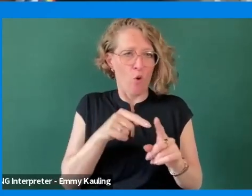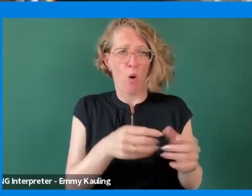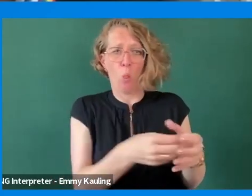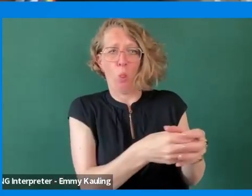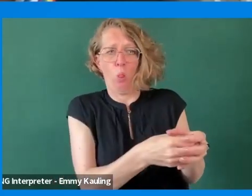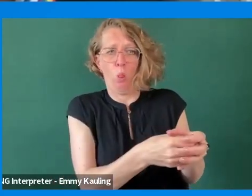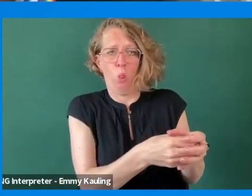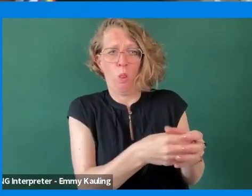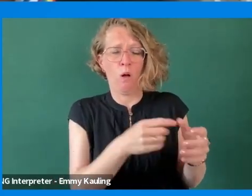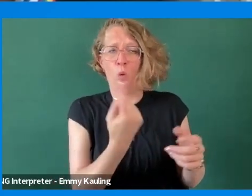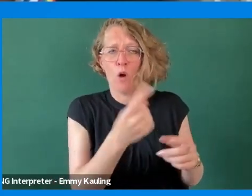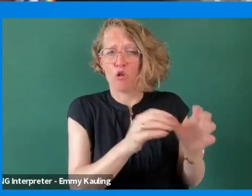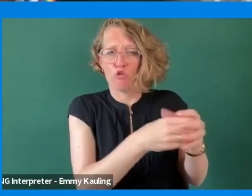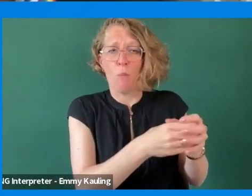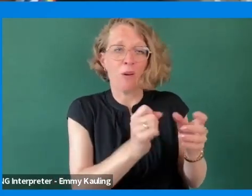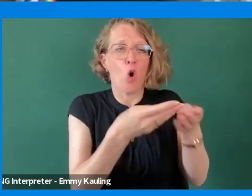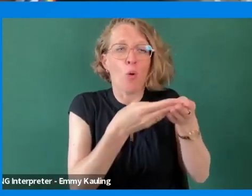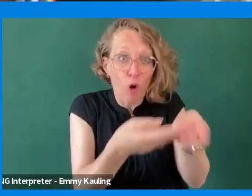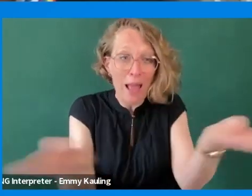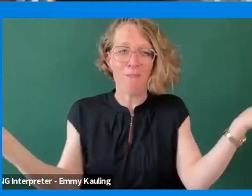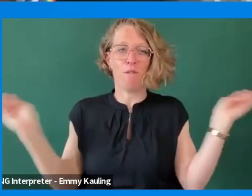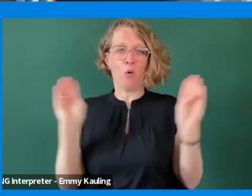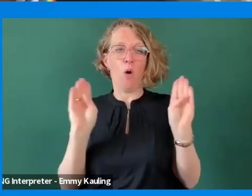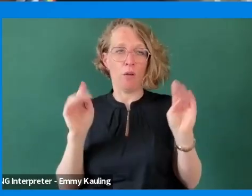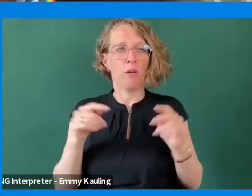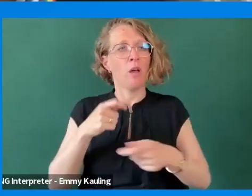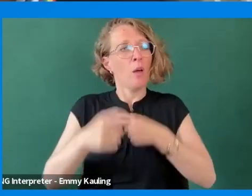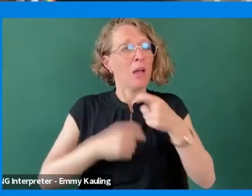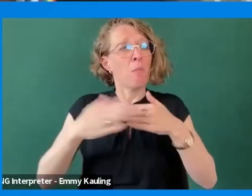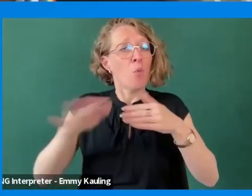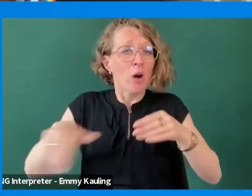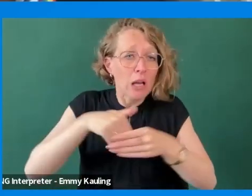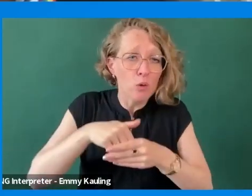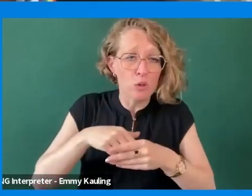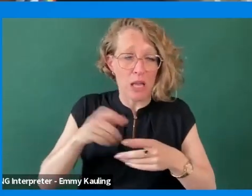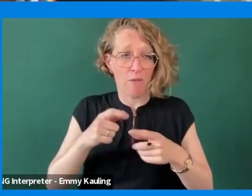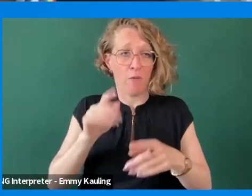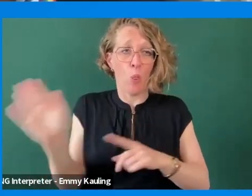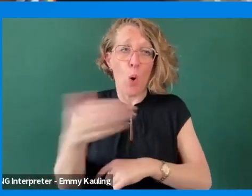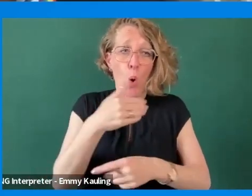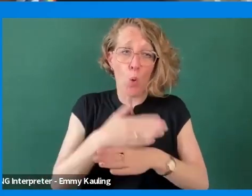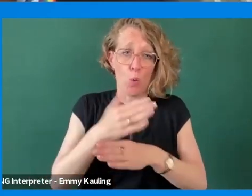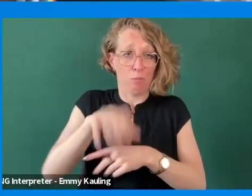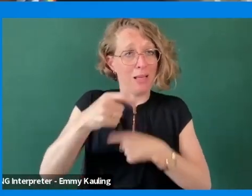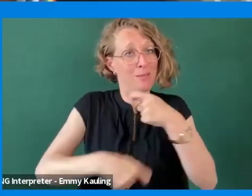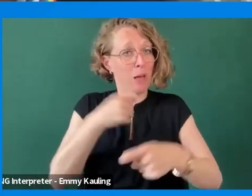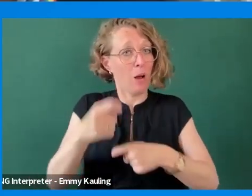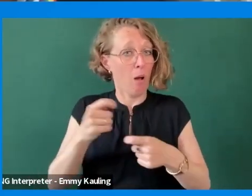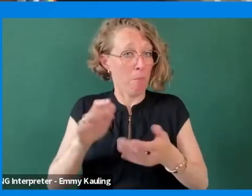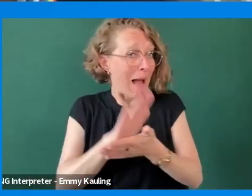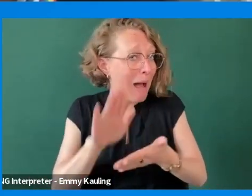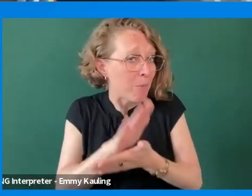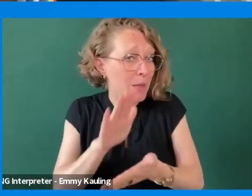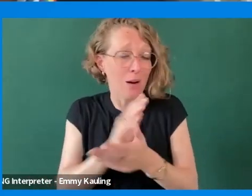but they are for everyone, to make the workplace more inclusive, to make it happier, and to produce better research